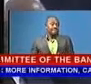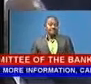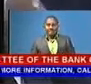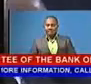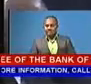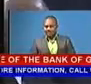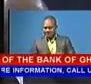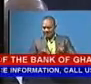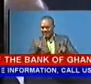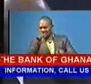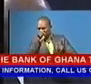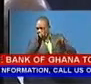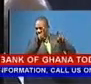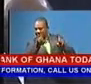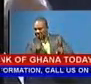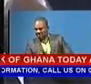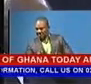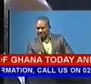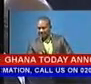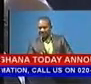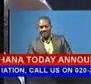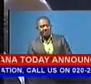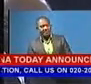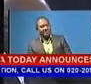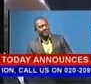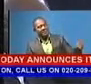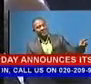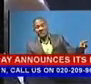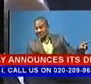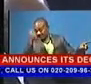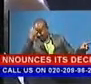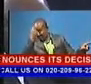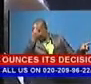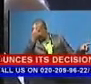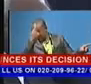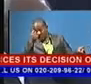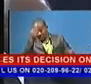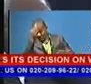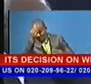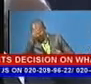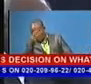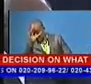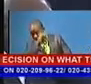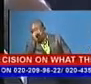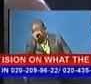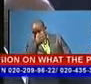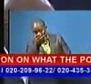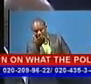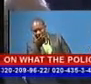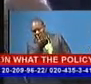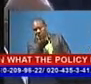during cross-examination, counsel for third respondent suggested to you that your